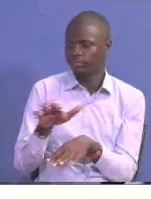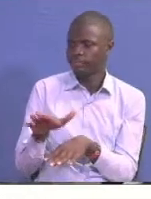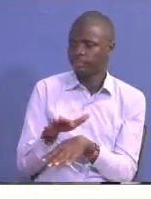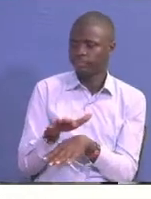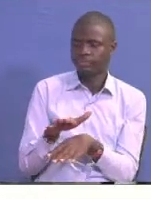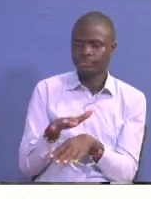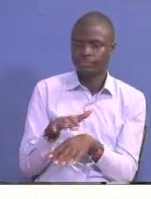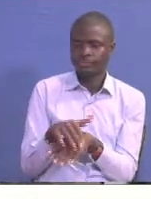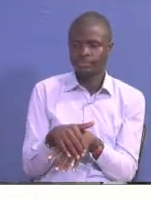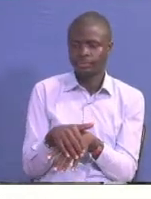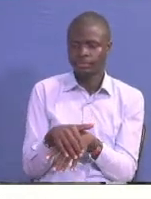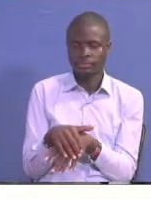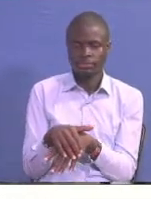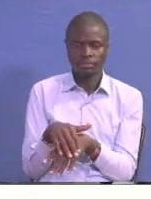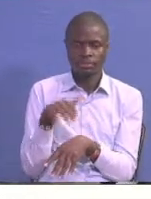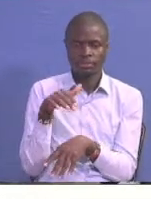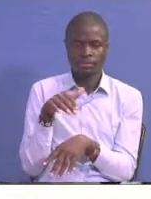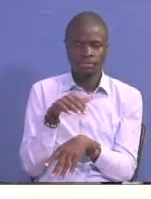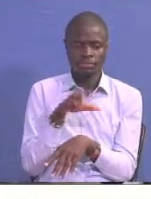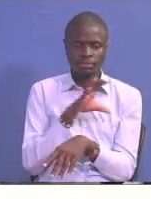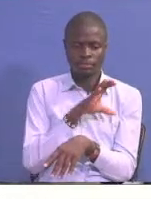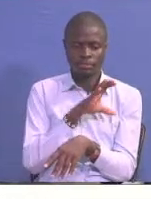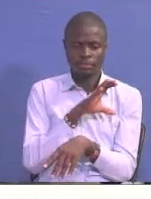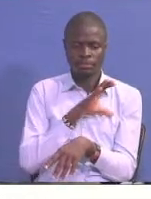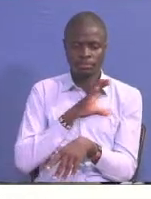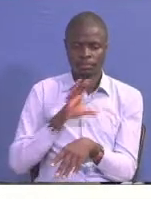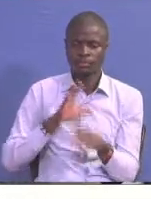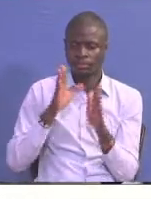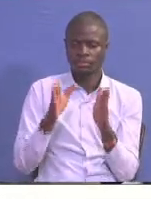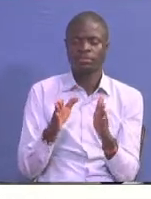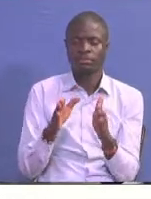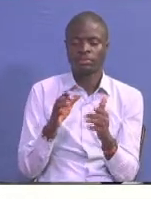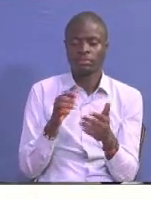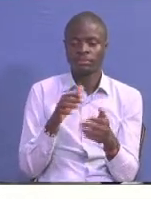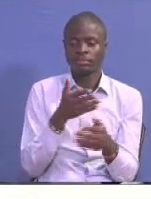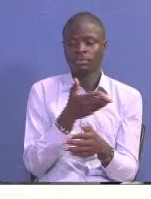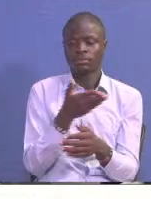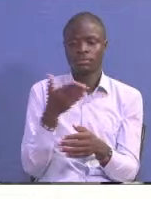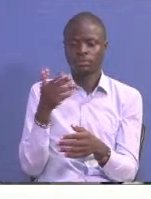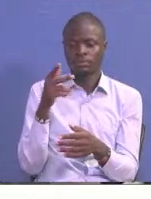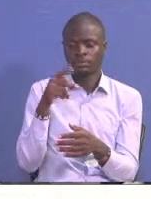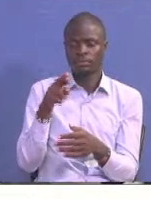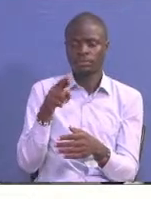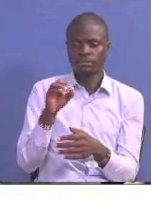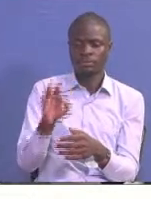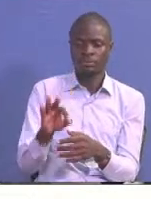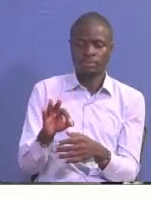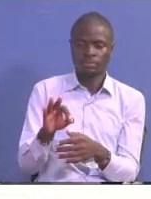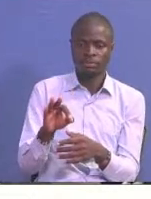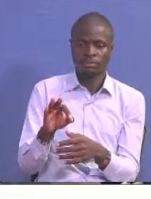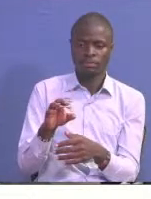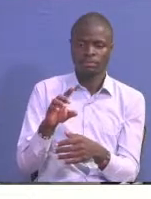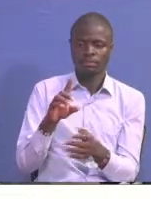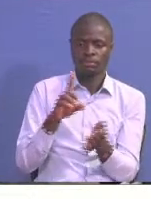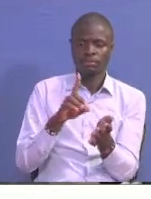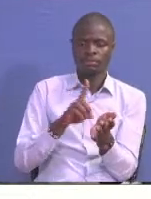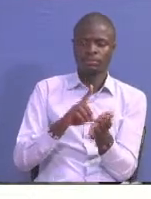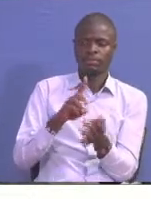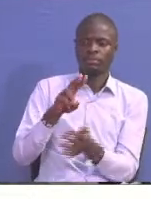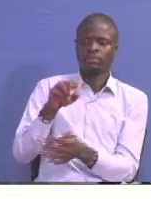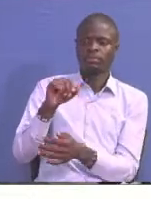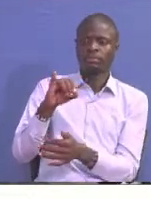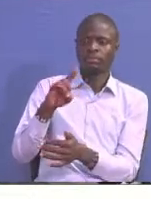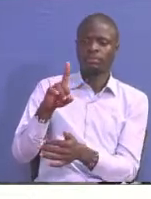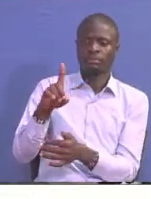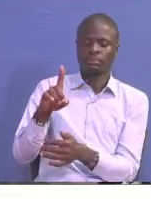We'll request our Chancellor and guest lecturer to remain on stage. And I will invite Professor David Minja, a professor of